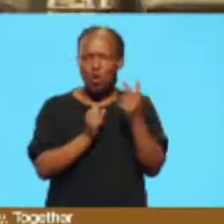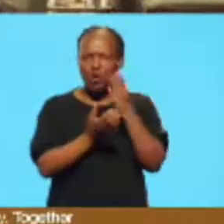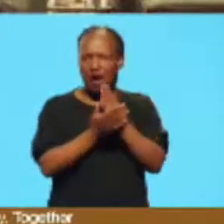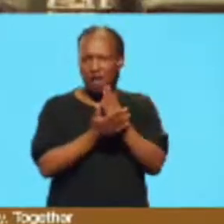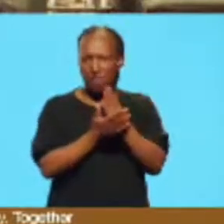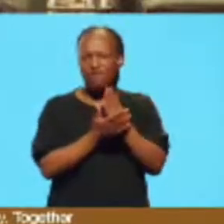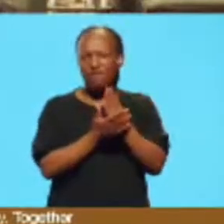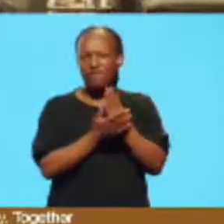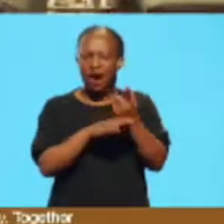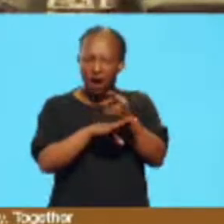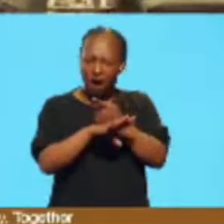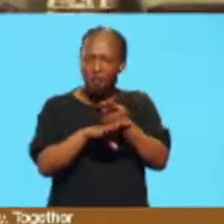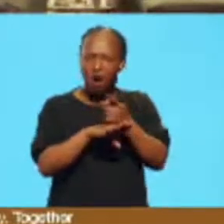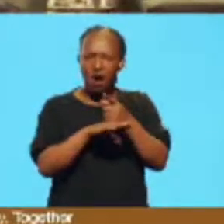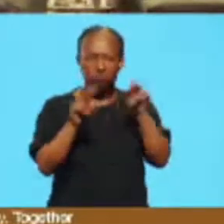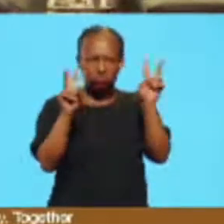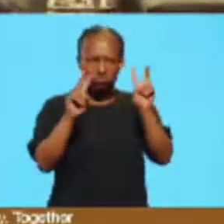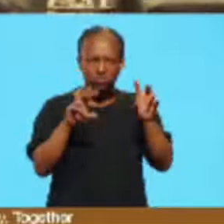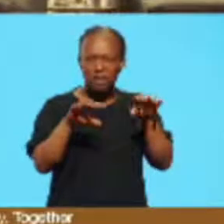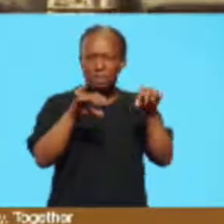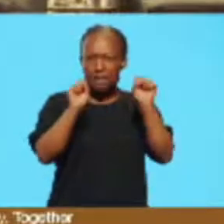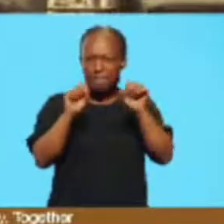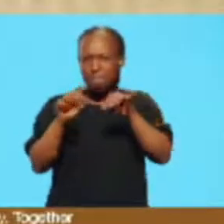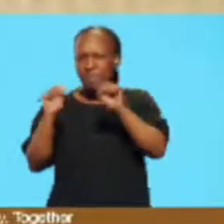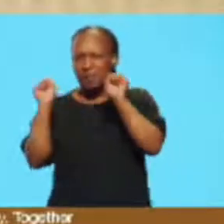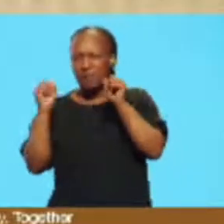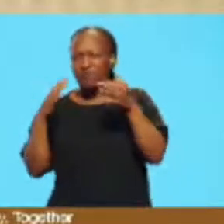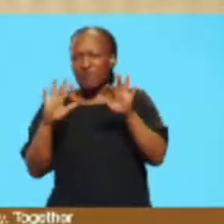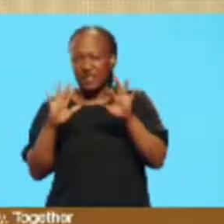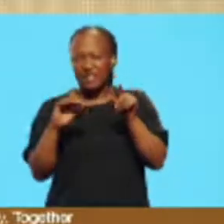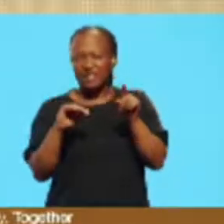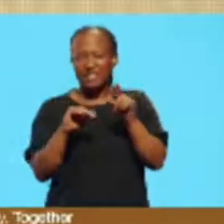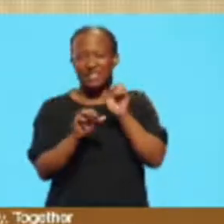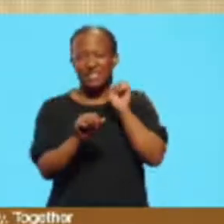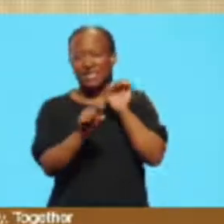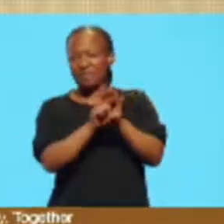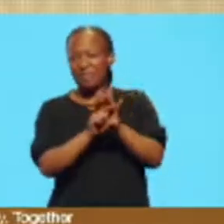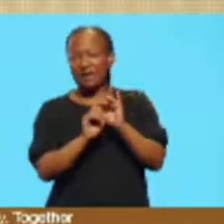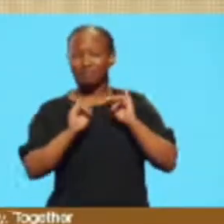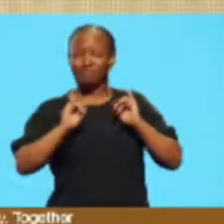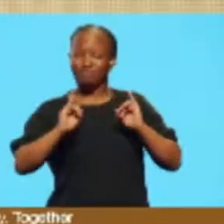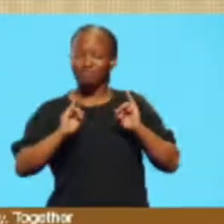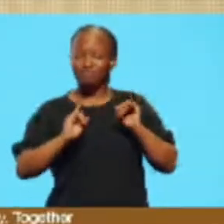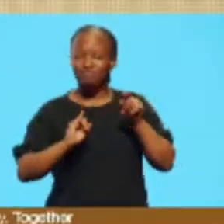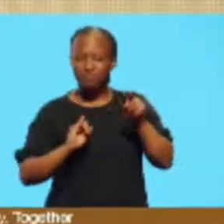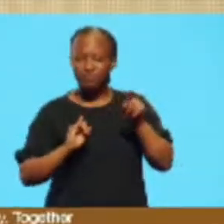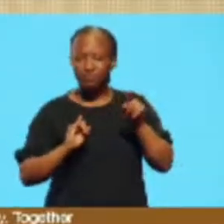that's what it is. And so that has serious implications and effects on